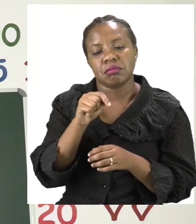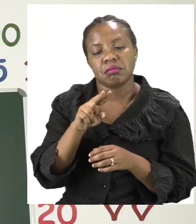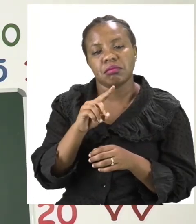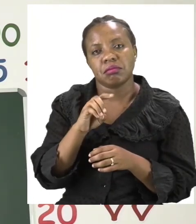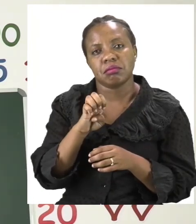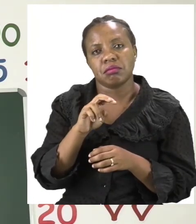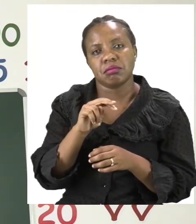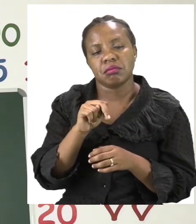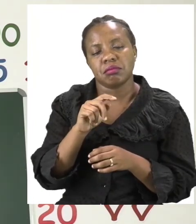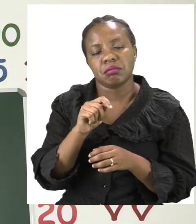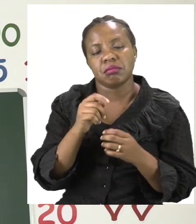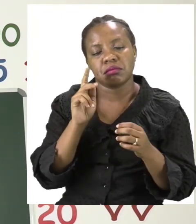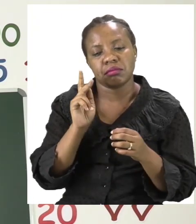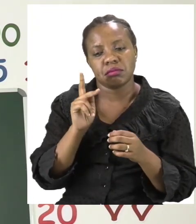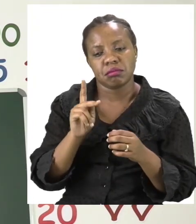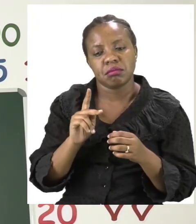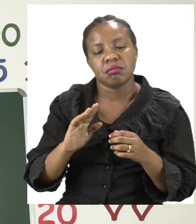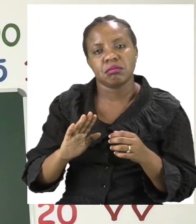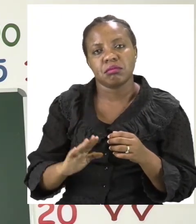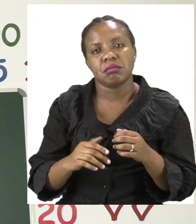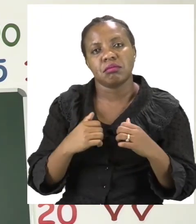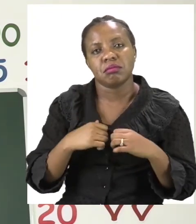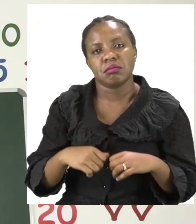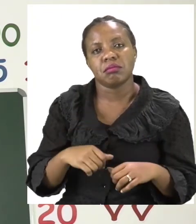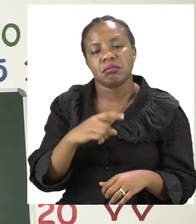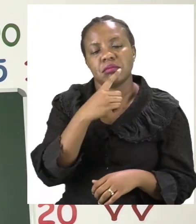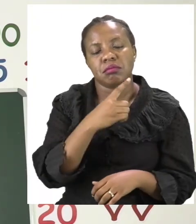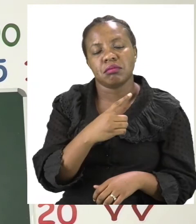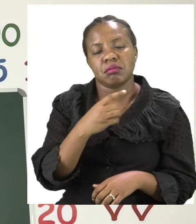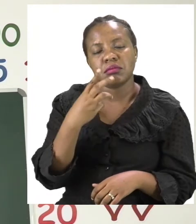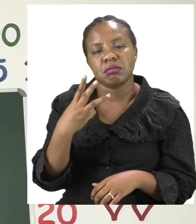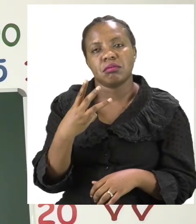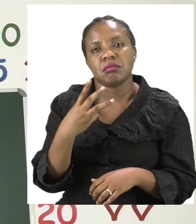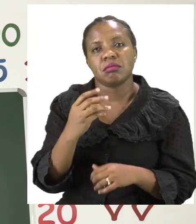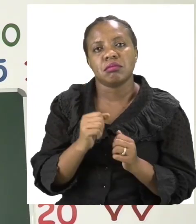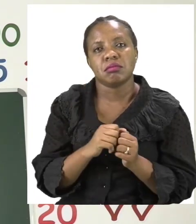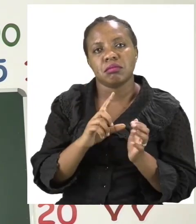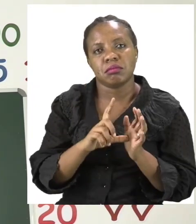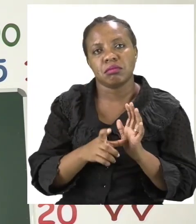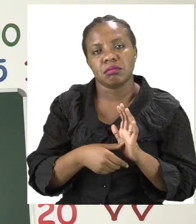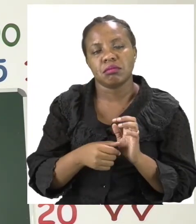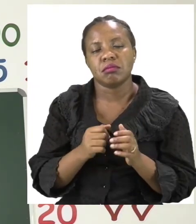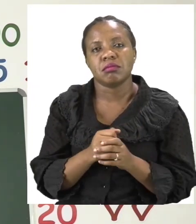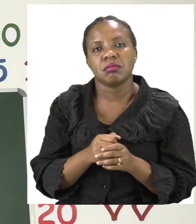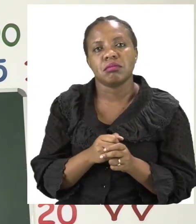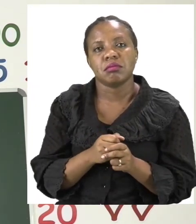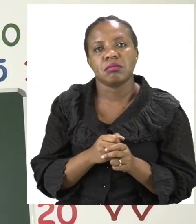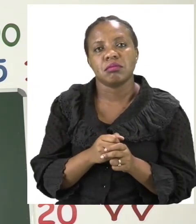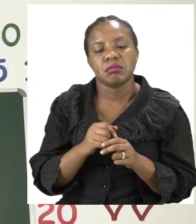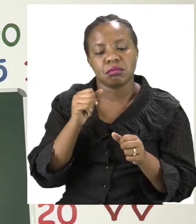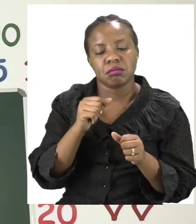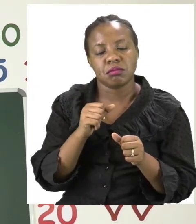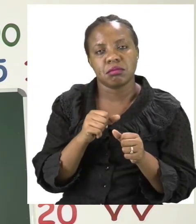we're dealing with a problem-solving sum or a story sum, we need to write a sentence for the answer. And in this case,